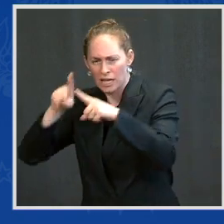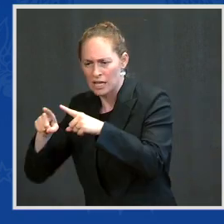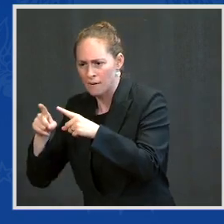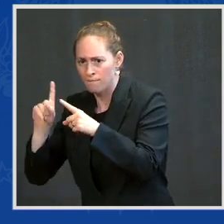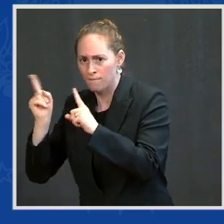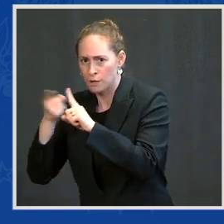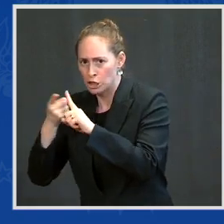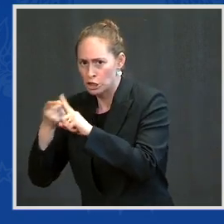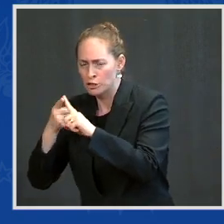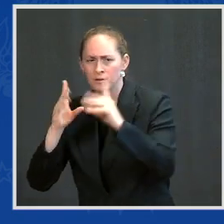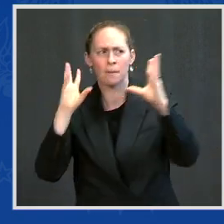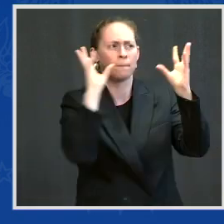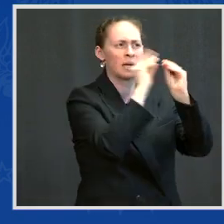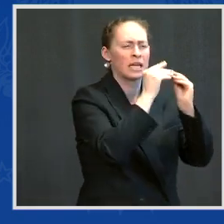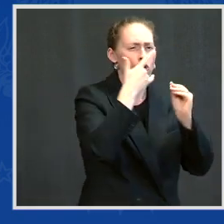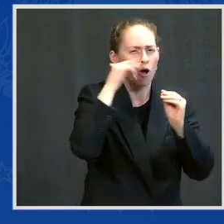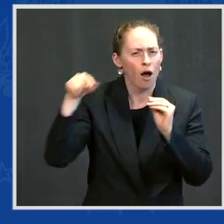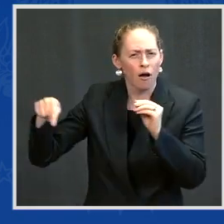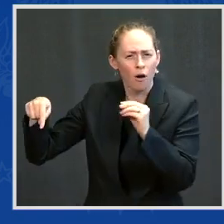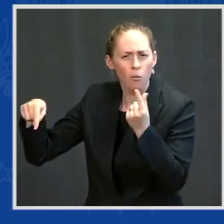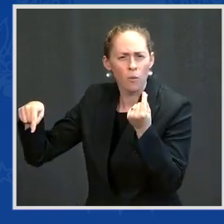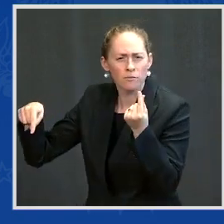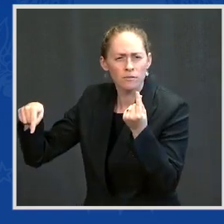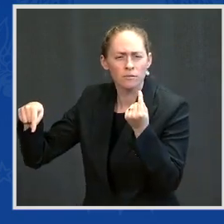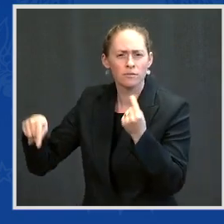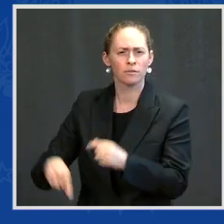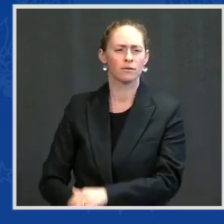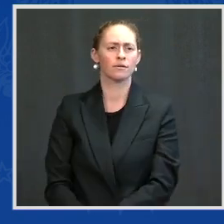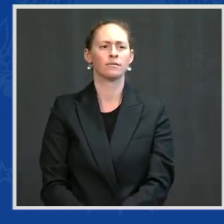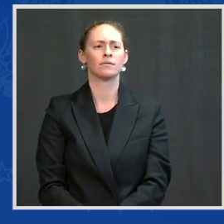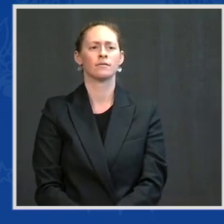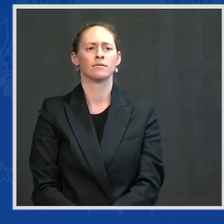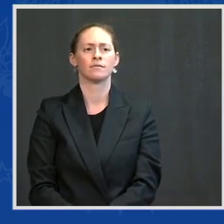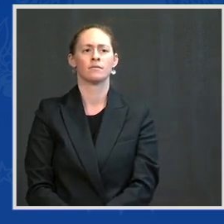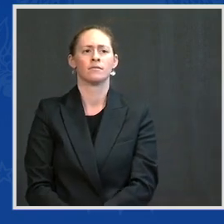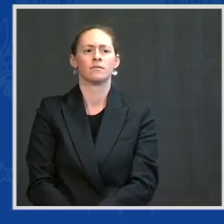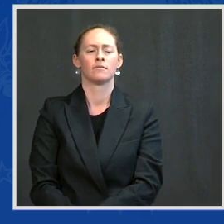Well, what I never do is I never make a judgment what a